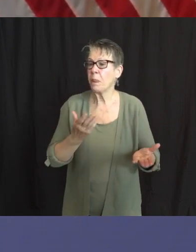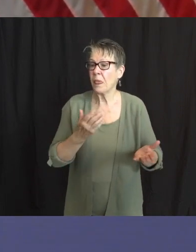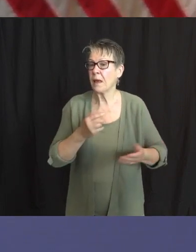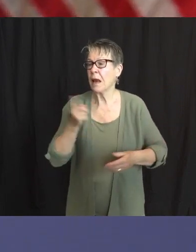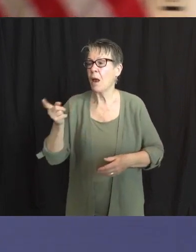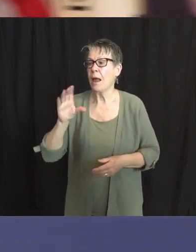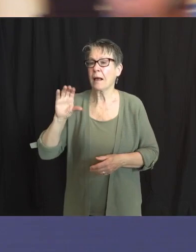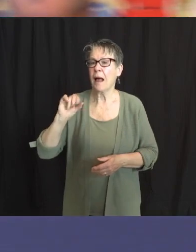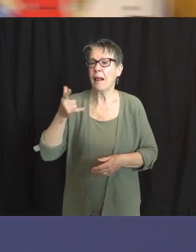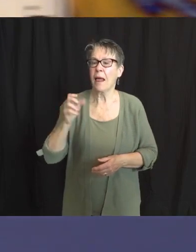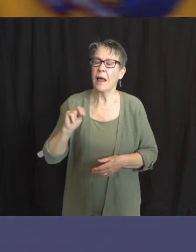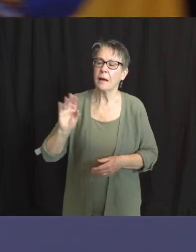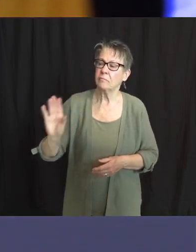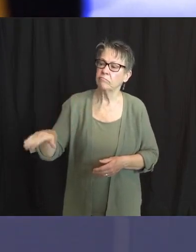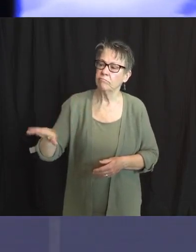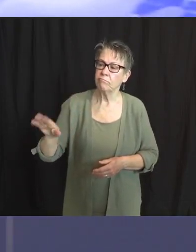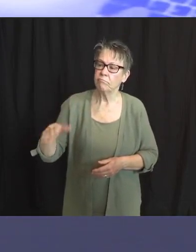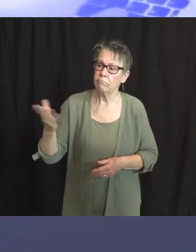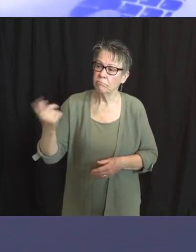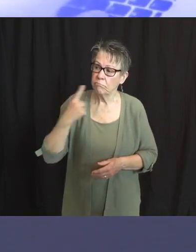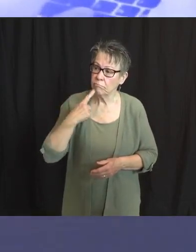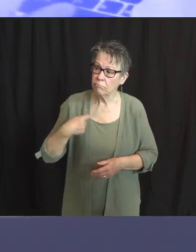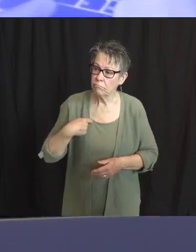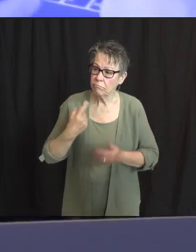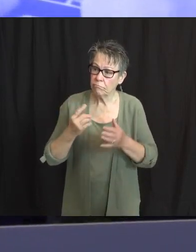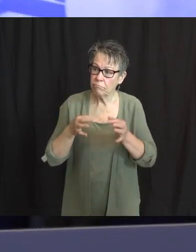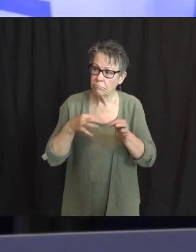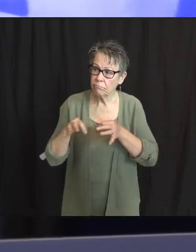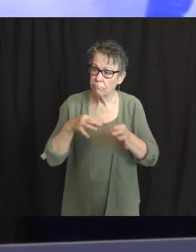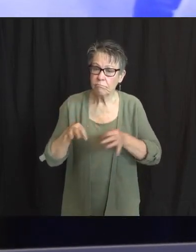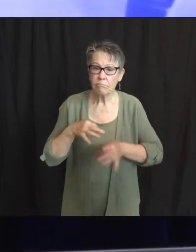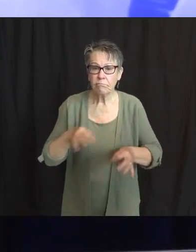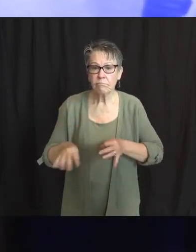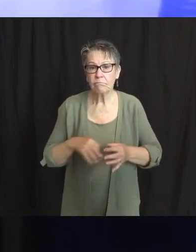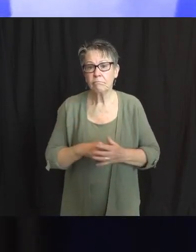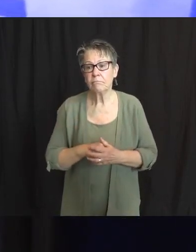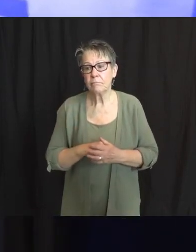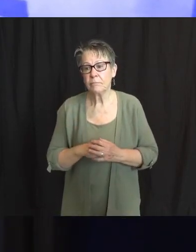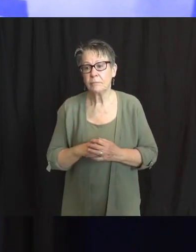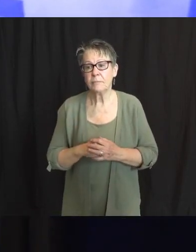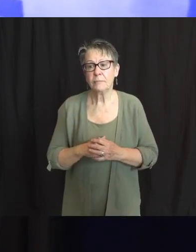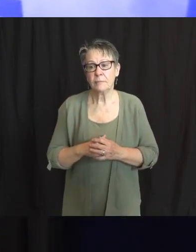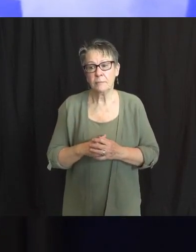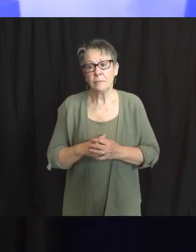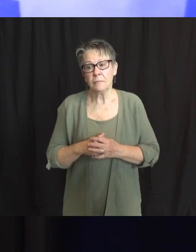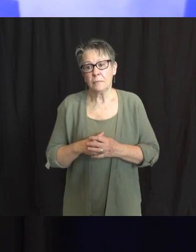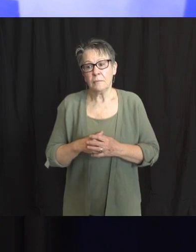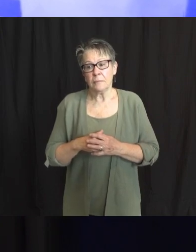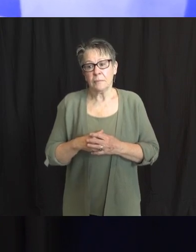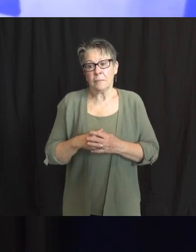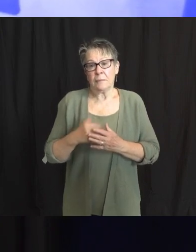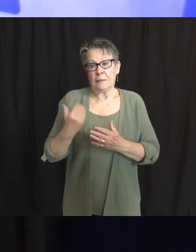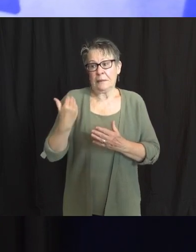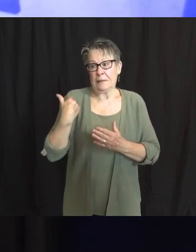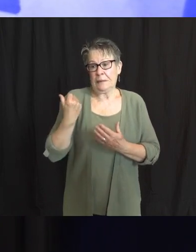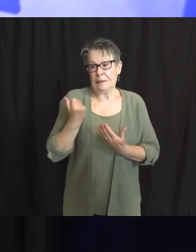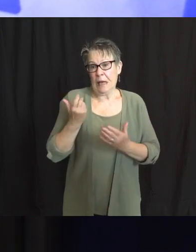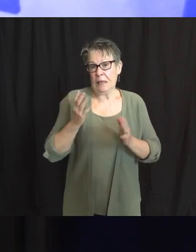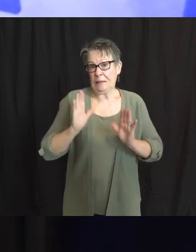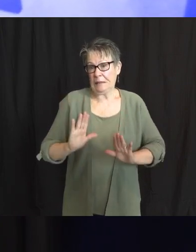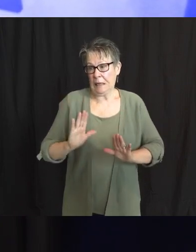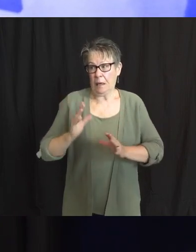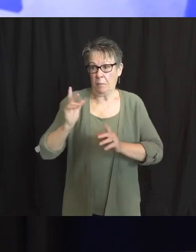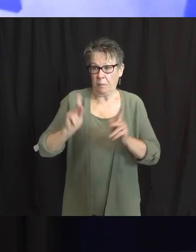Thank you, Governor. Good afternoon. I was updated throughout Saturday and Sunday with regards to beaches and parks, and really